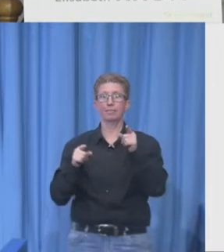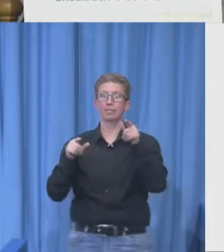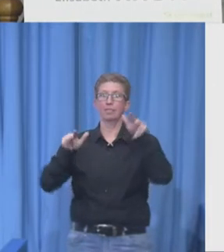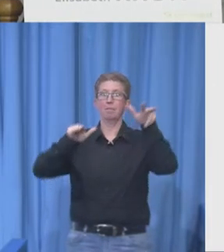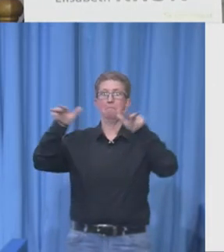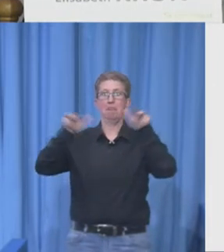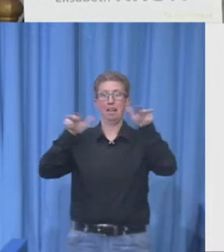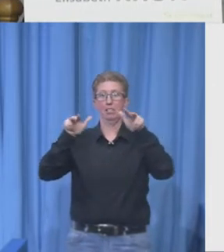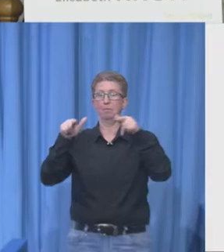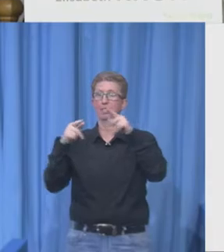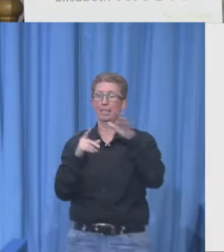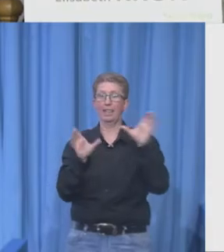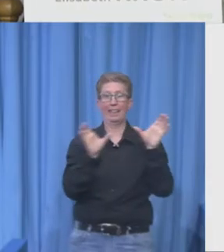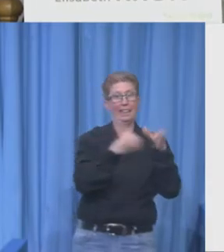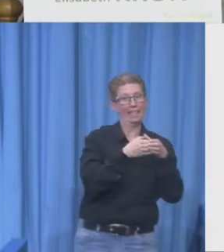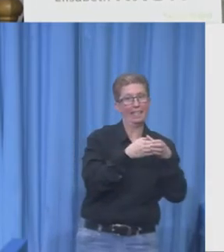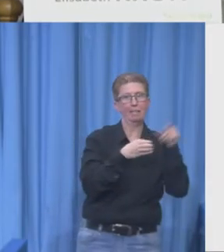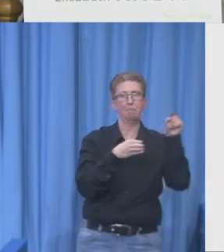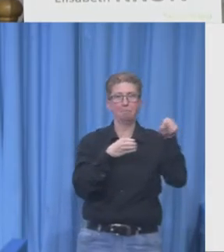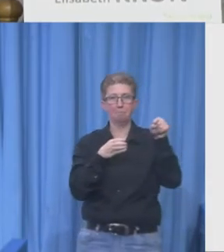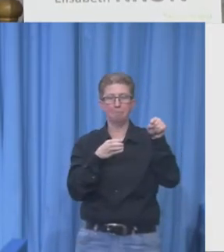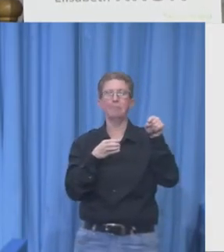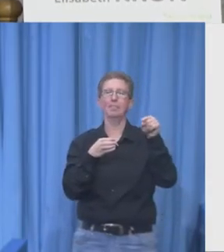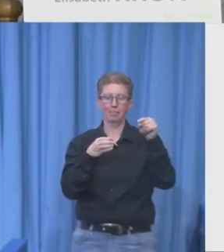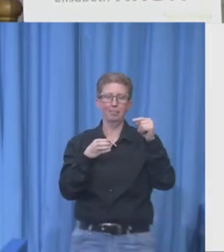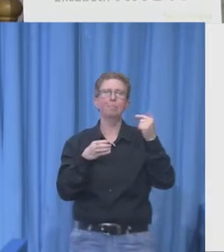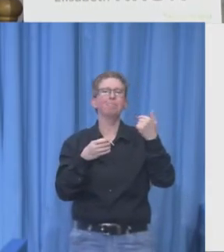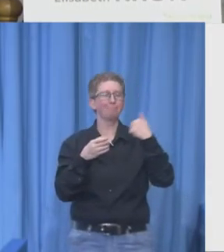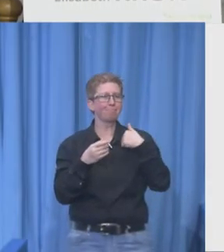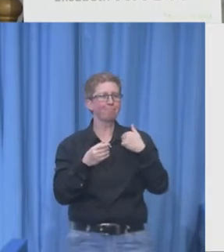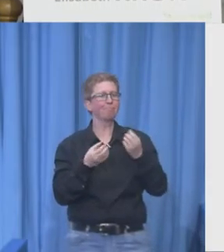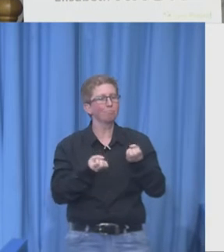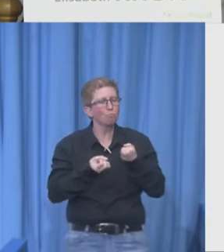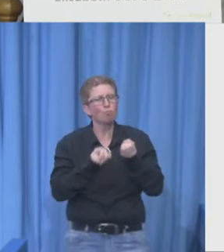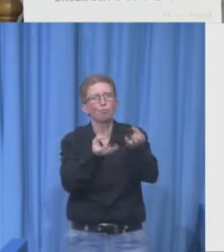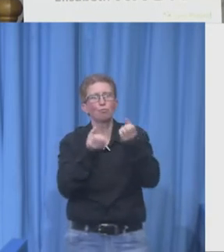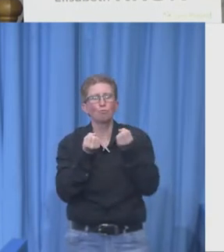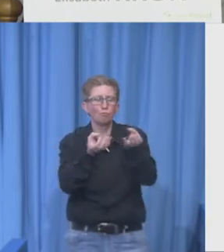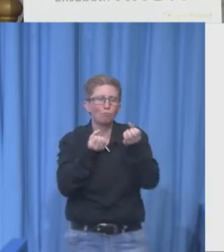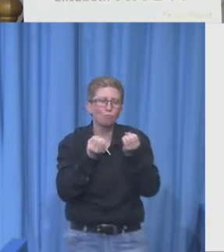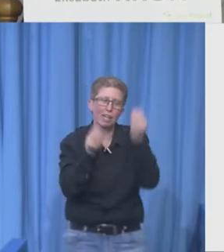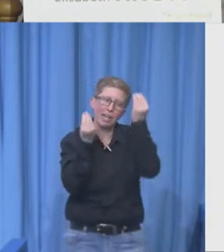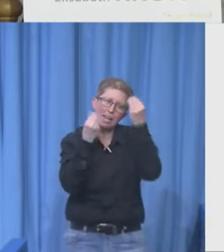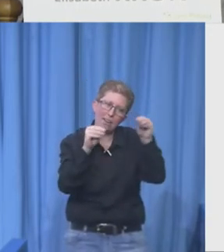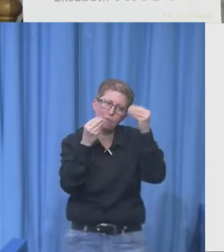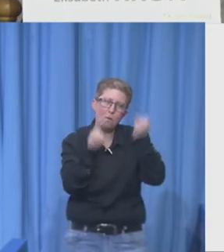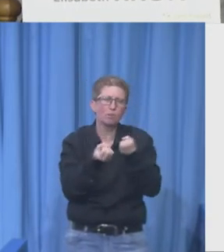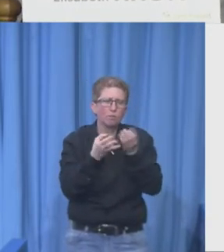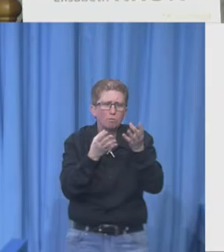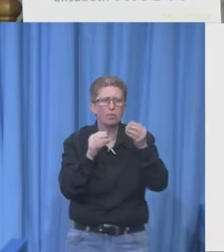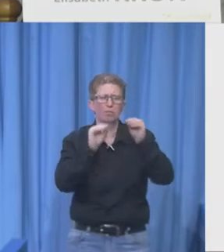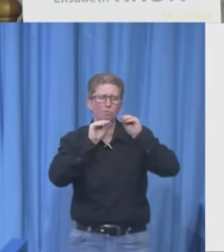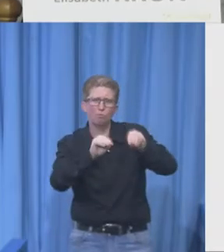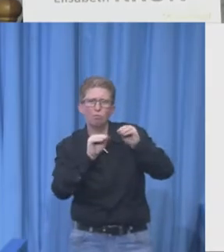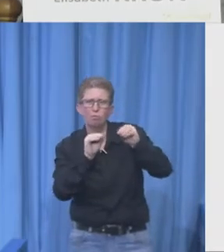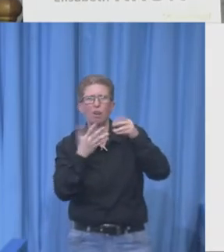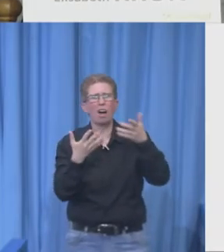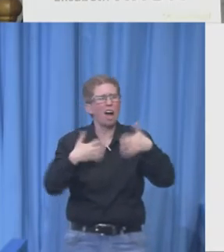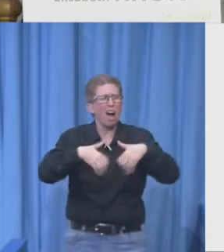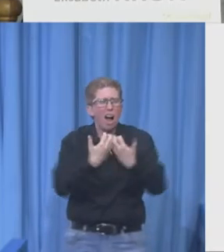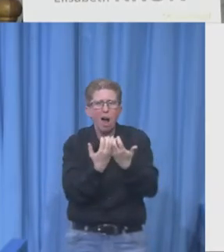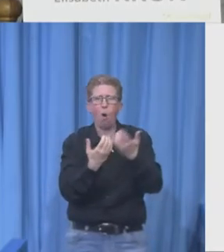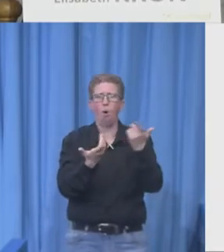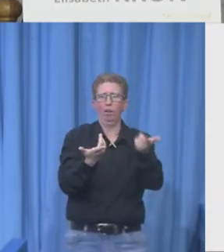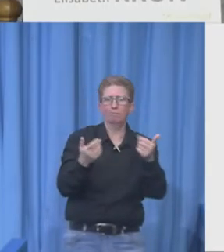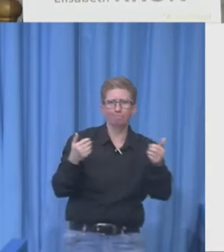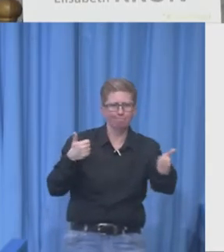and the needs, and we encourage the whole team, where the person with autism starts to work, that also the team